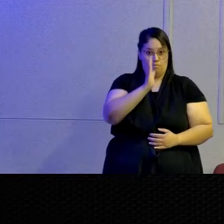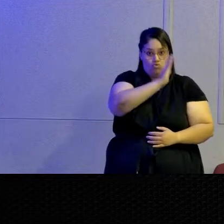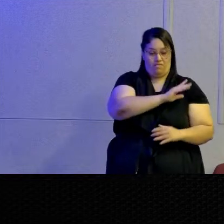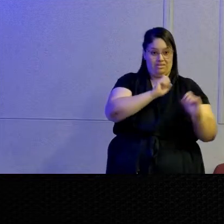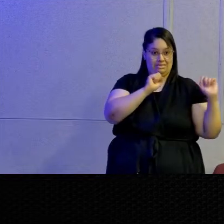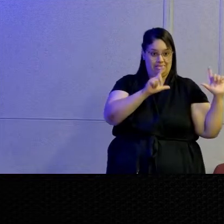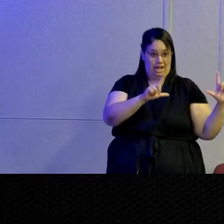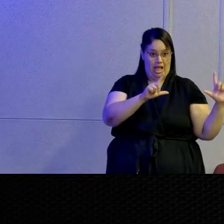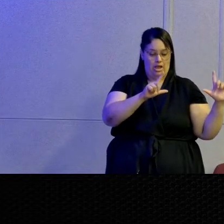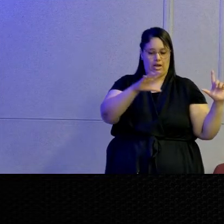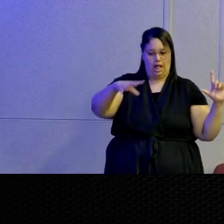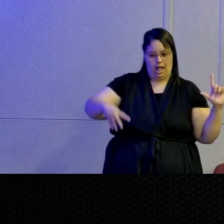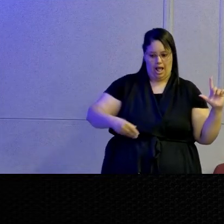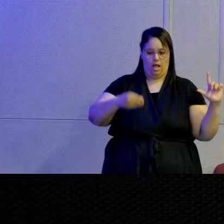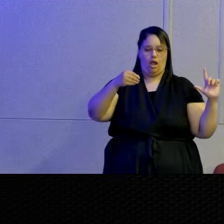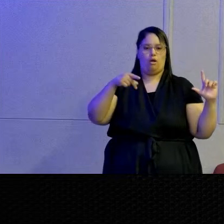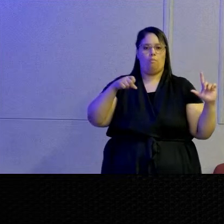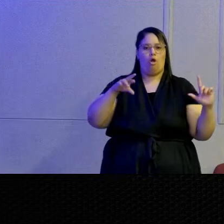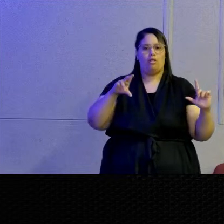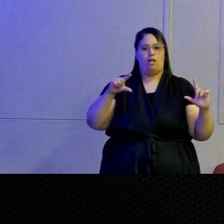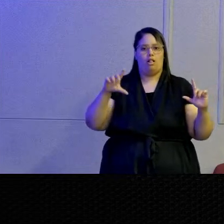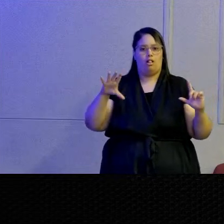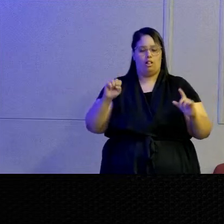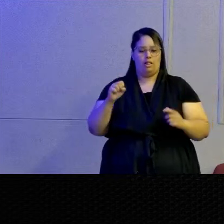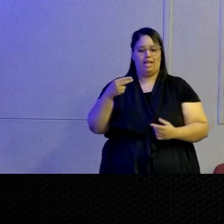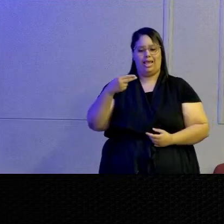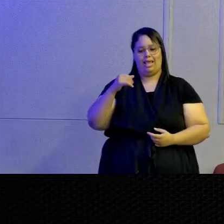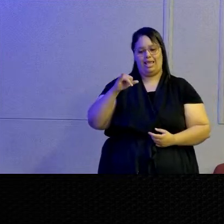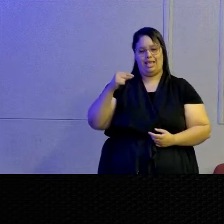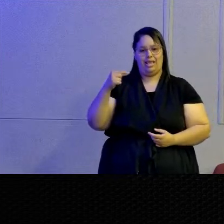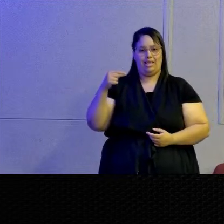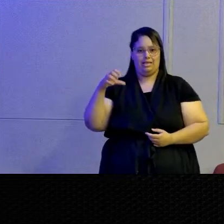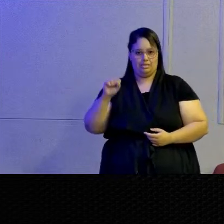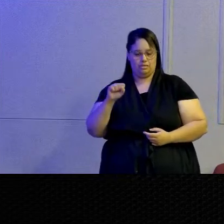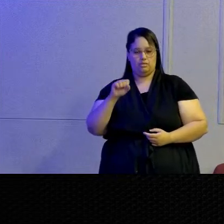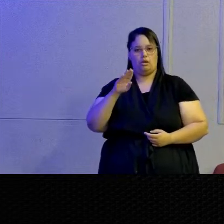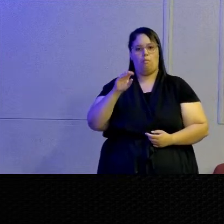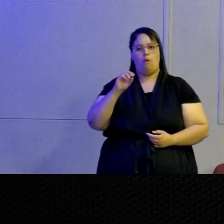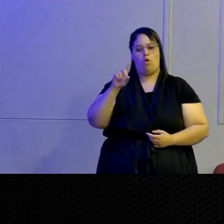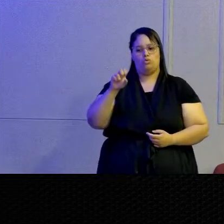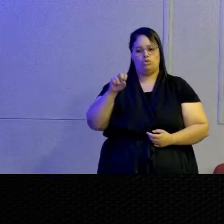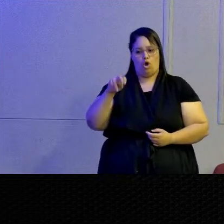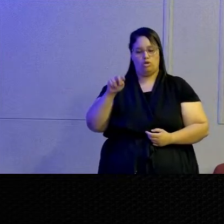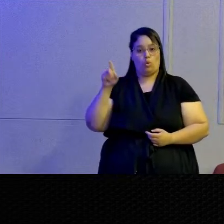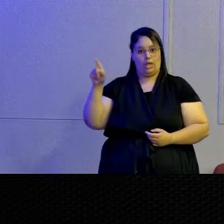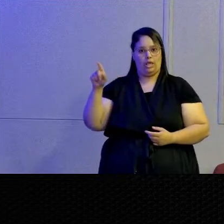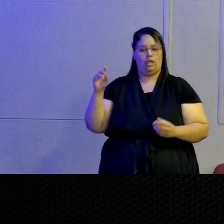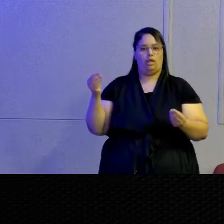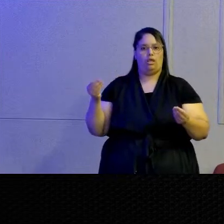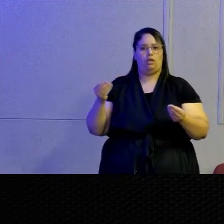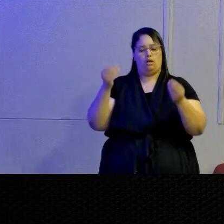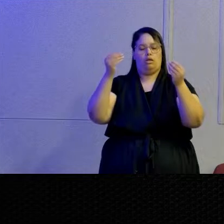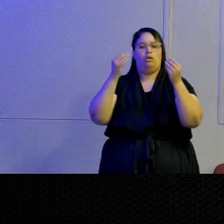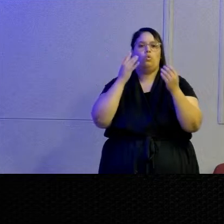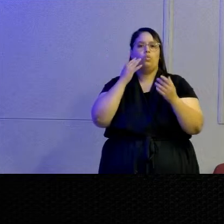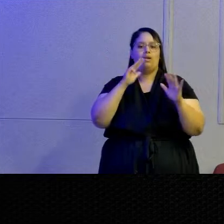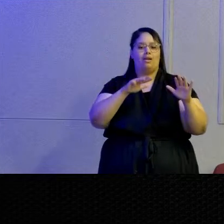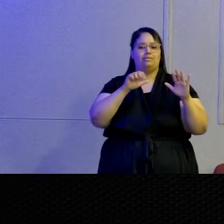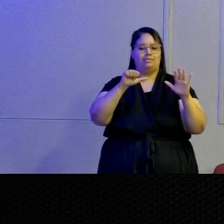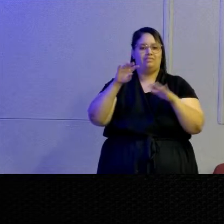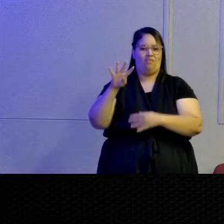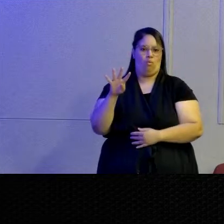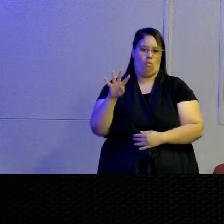an additional particle, the Higgs boson. So he postulated that particle in